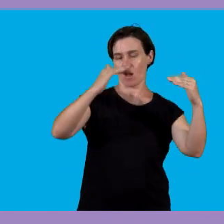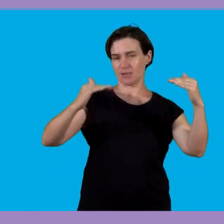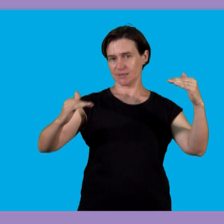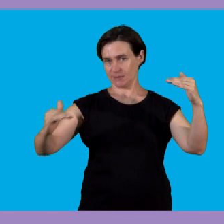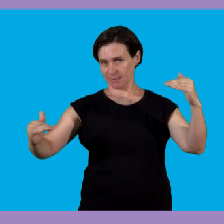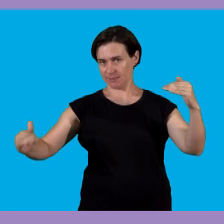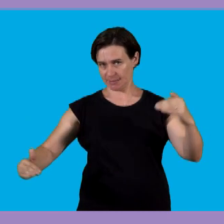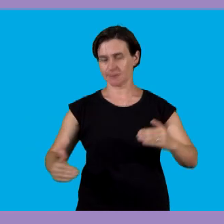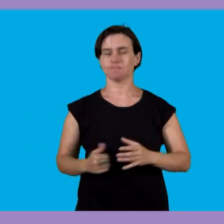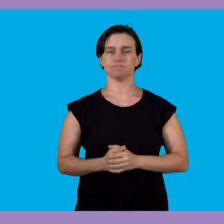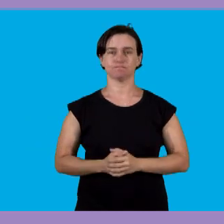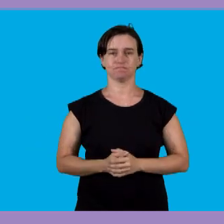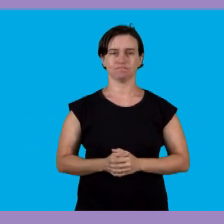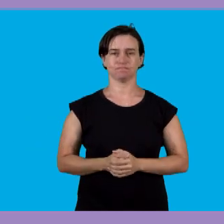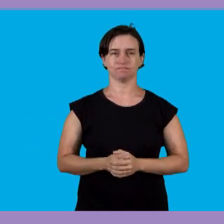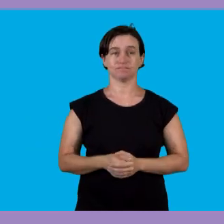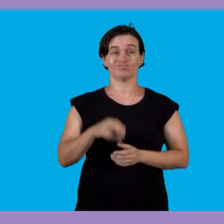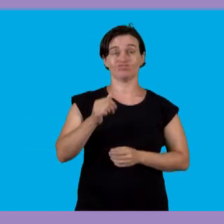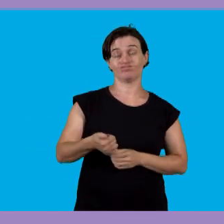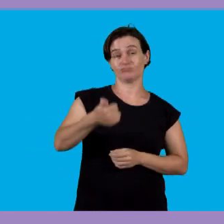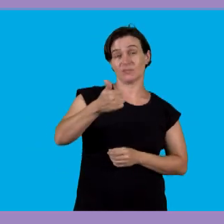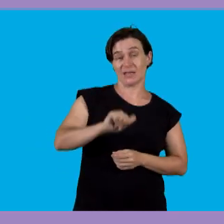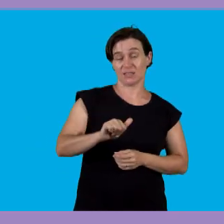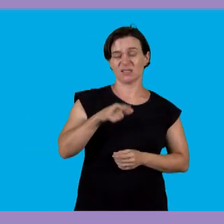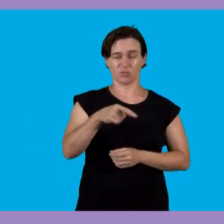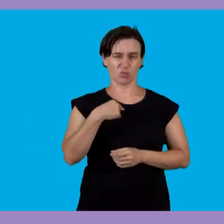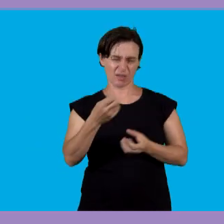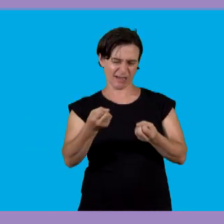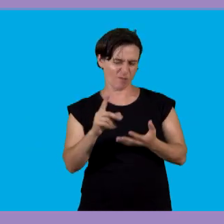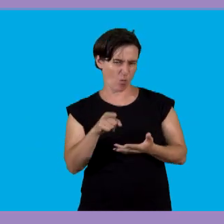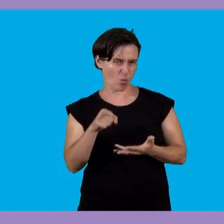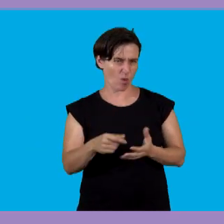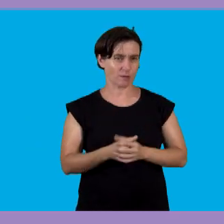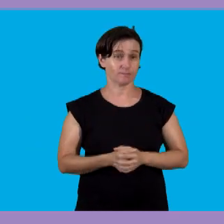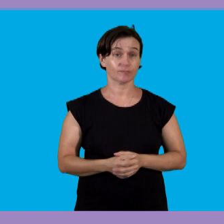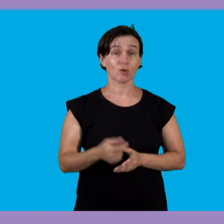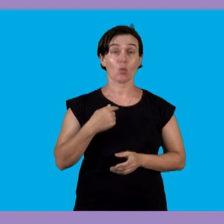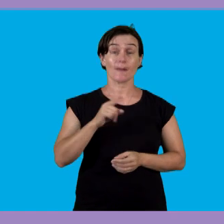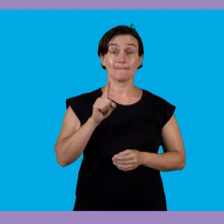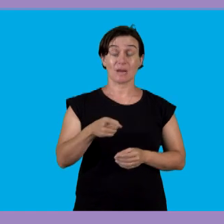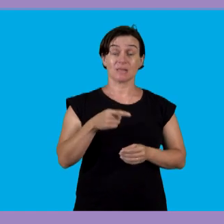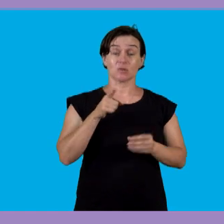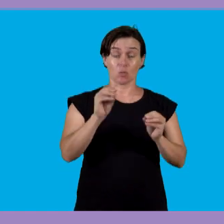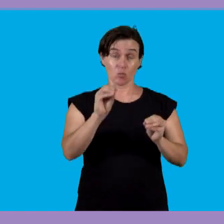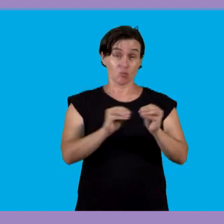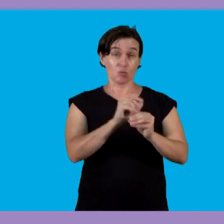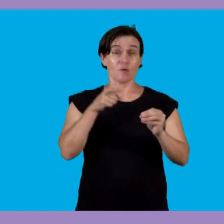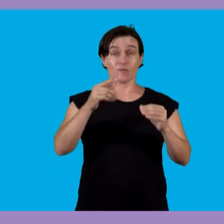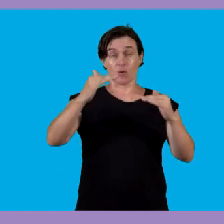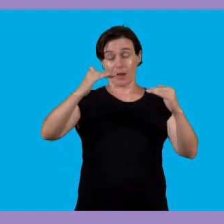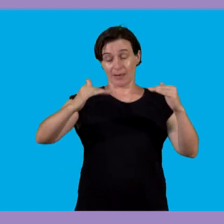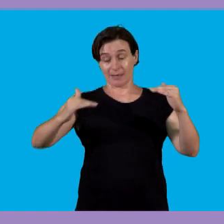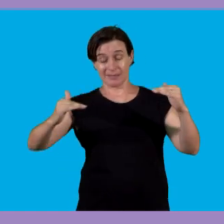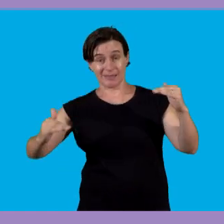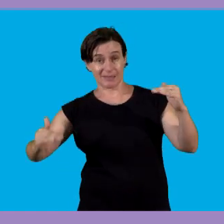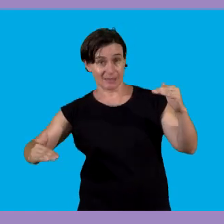powers. So now let's look at the next expression that we have been given. We are going to arrange this expression in descending order